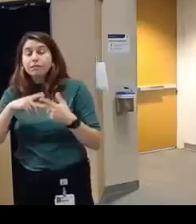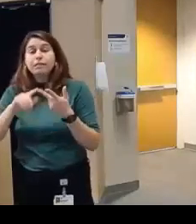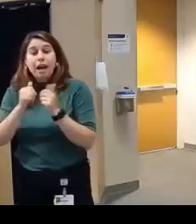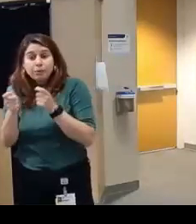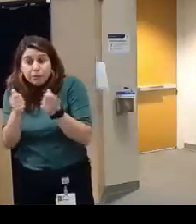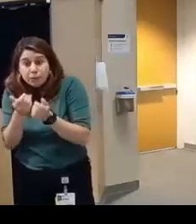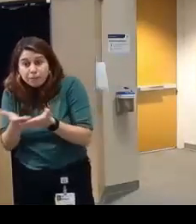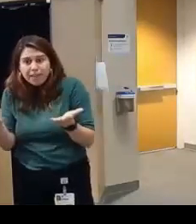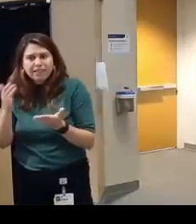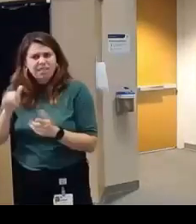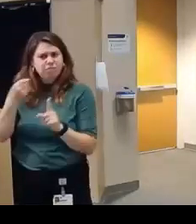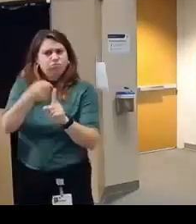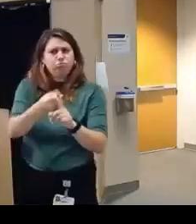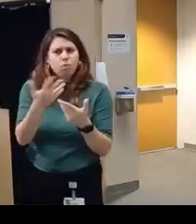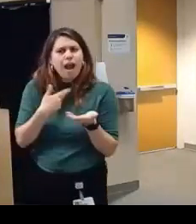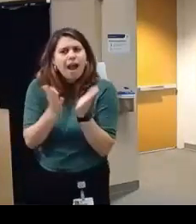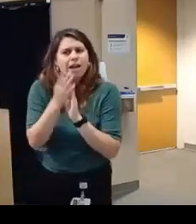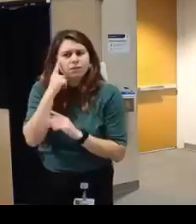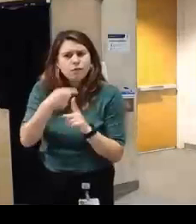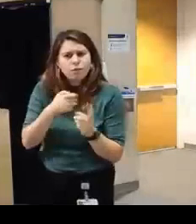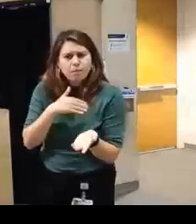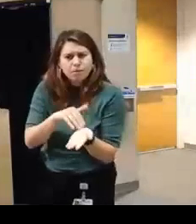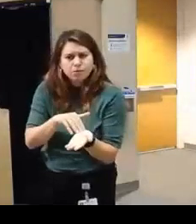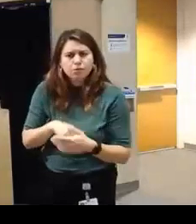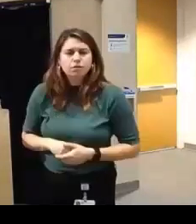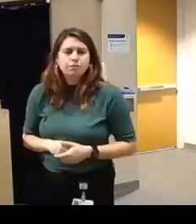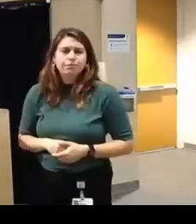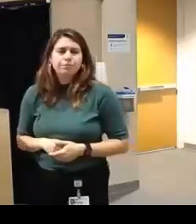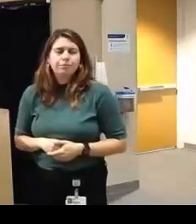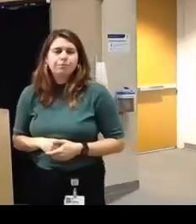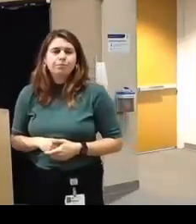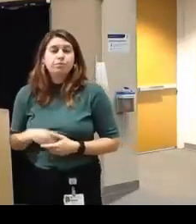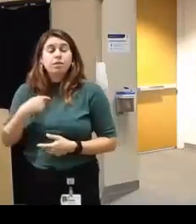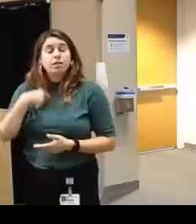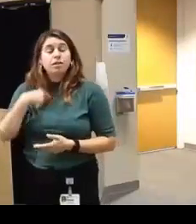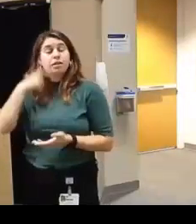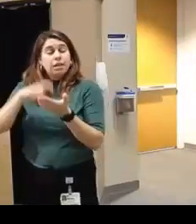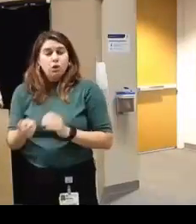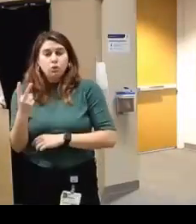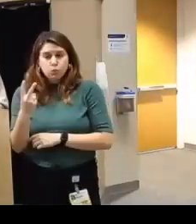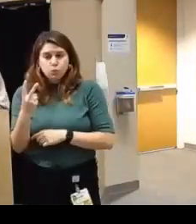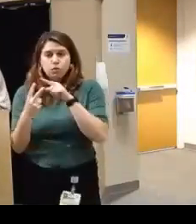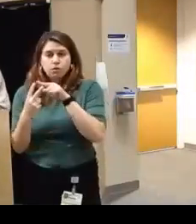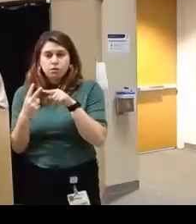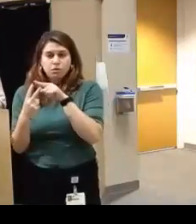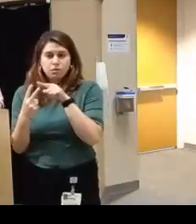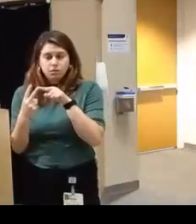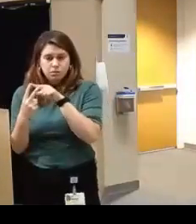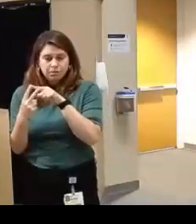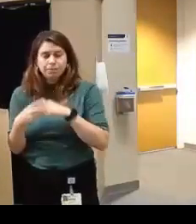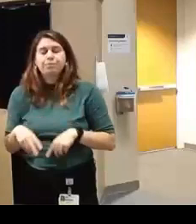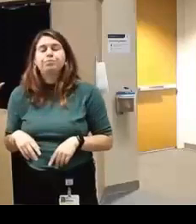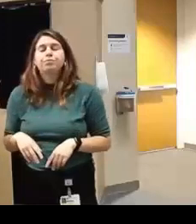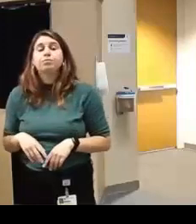things can impact what you ask for in the doctor's office. Fundamentally, there were these two things that I was kind of holding in my mind, that